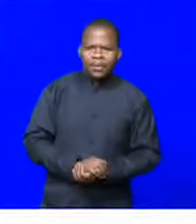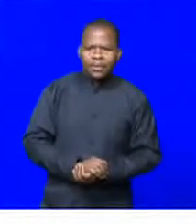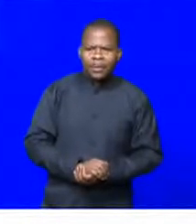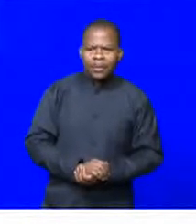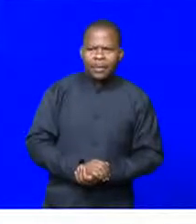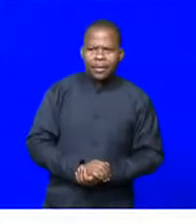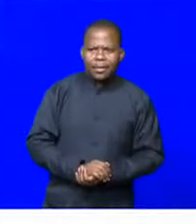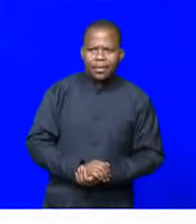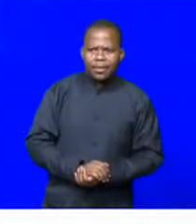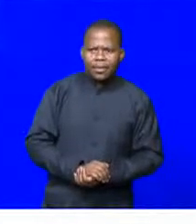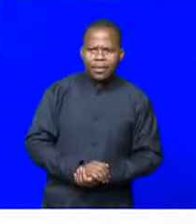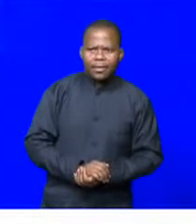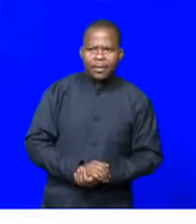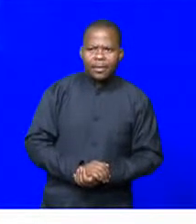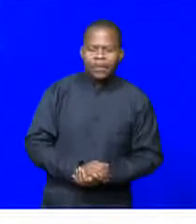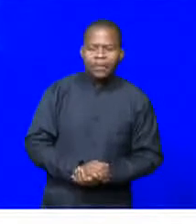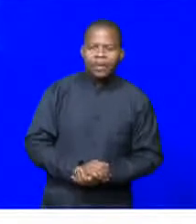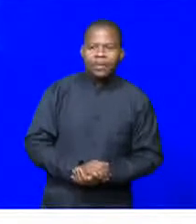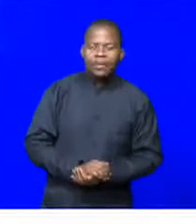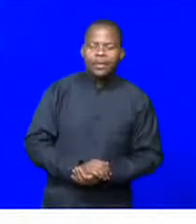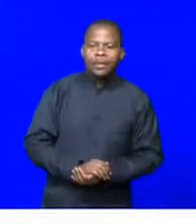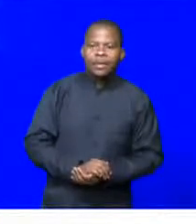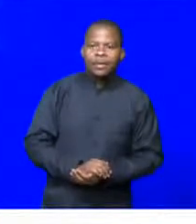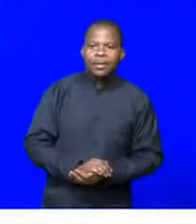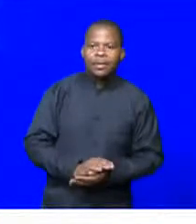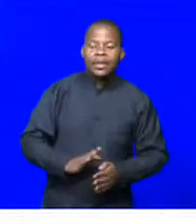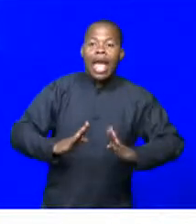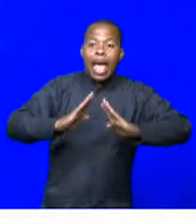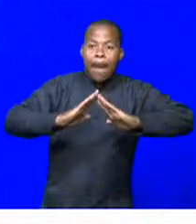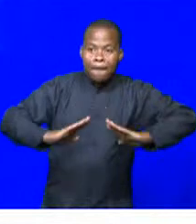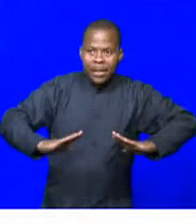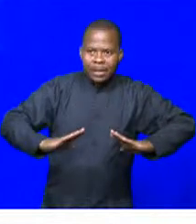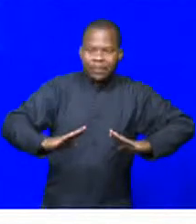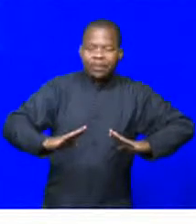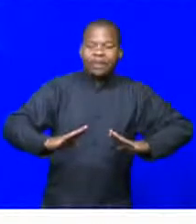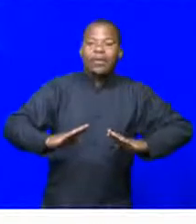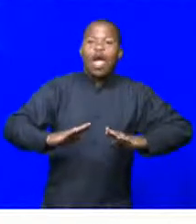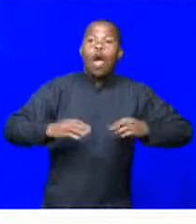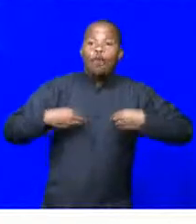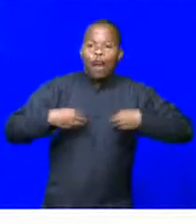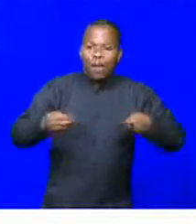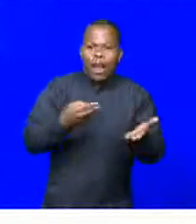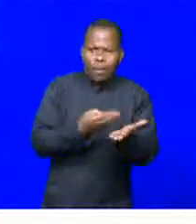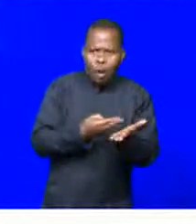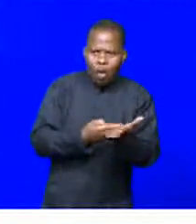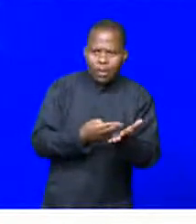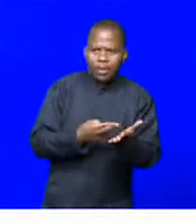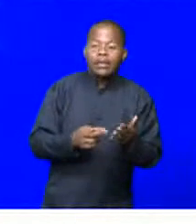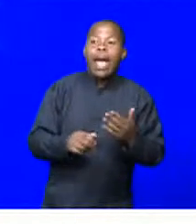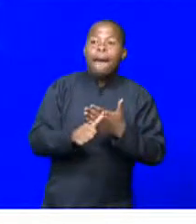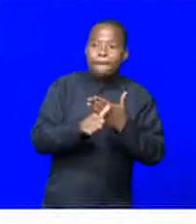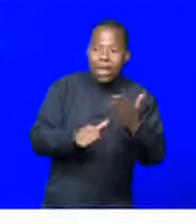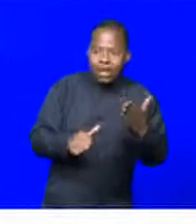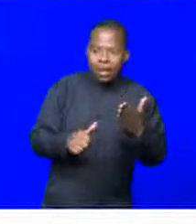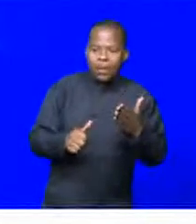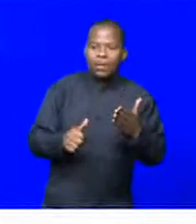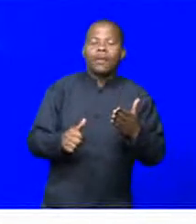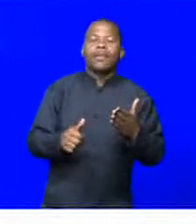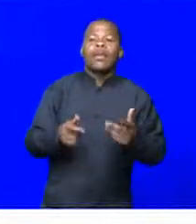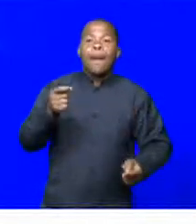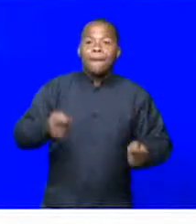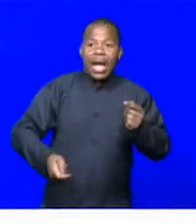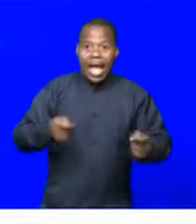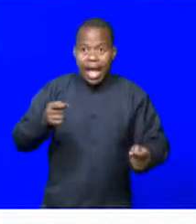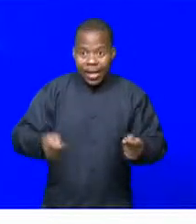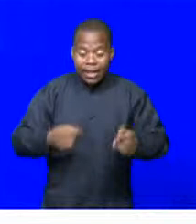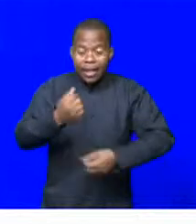kazwele sikhasibonga sister uthula ke nangumbiko lochamuka induneni yetisebenti iphila buthelezi ngenyanga yendlovu lenkulu eminyakeni lwesedulu